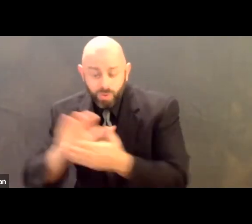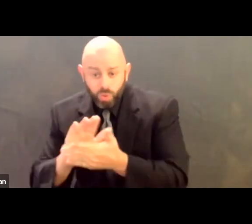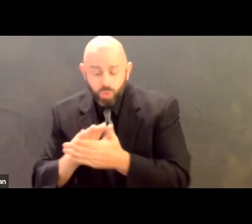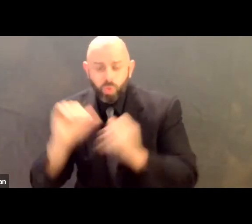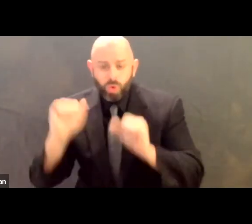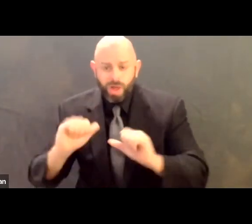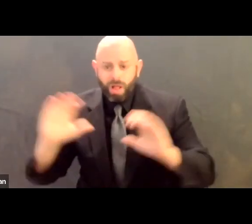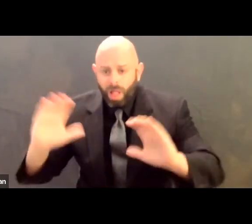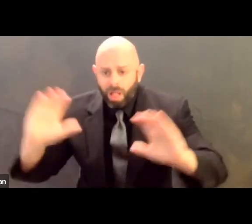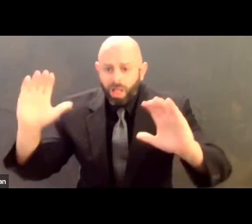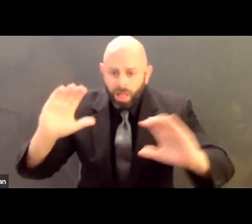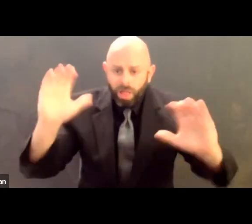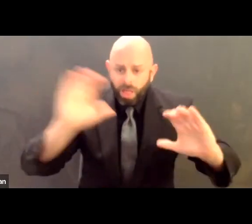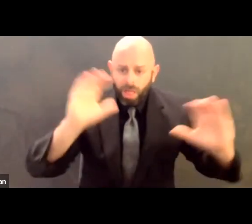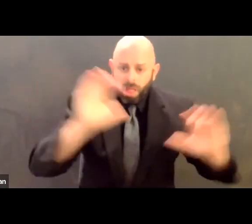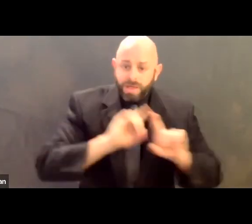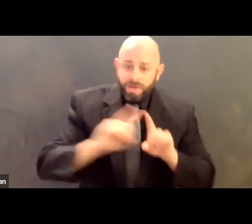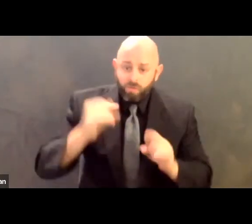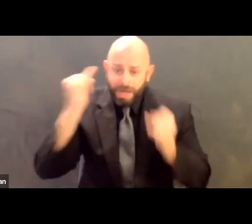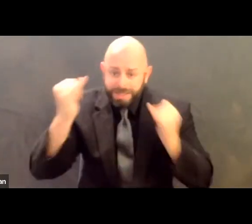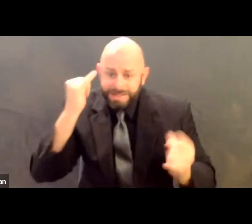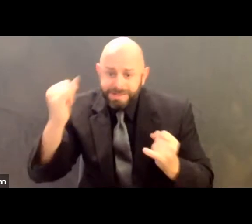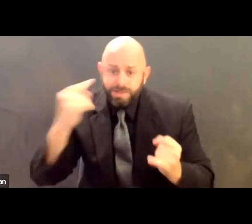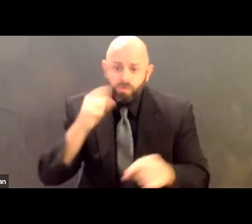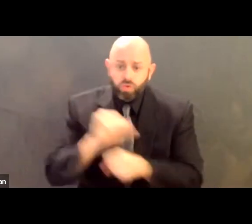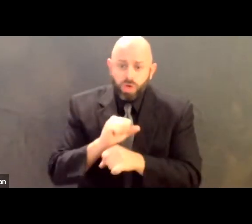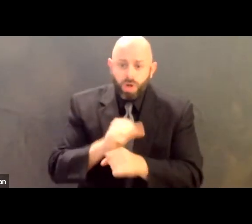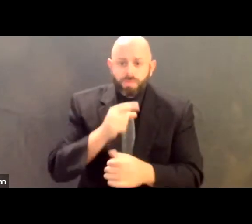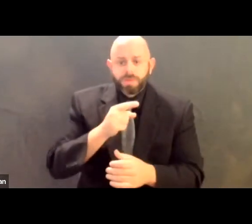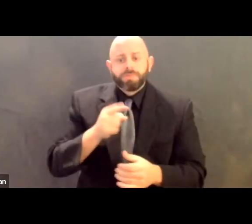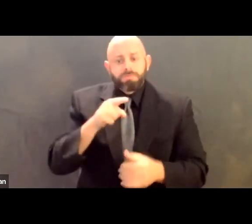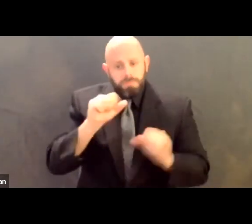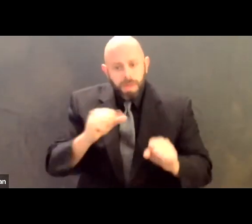themselves what they think they might want to do.